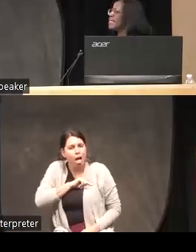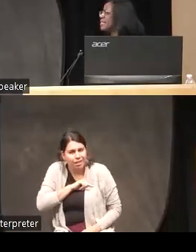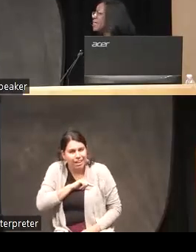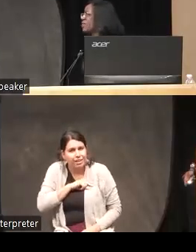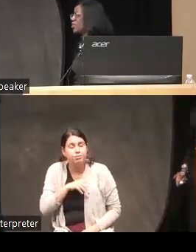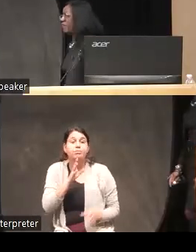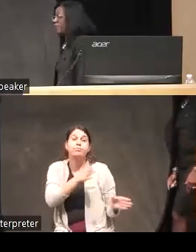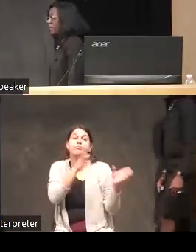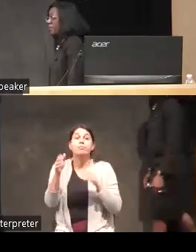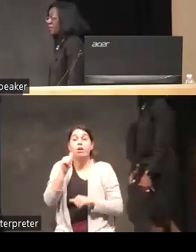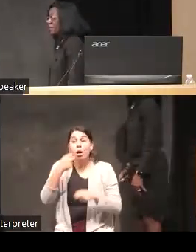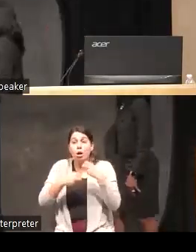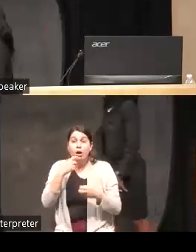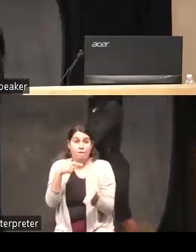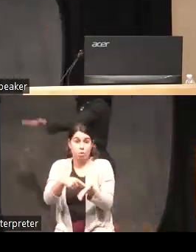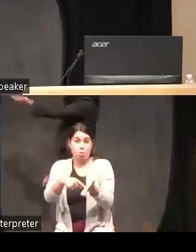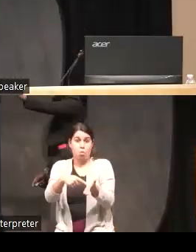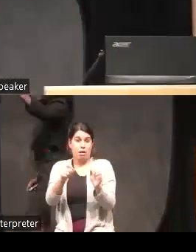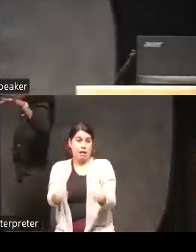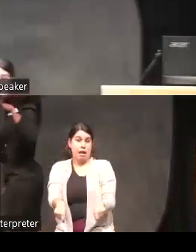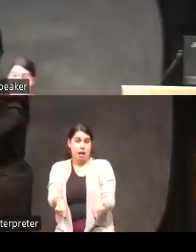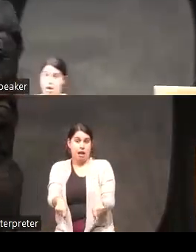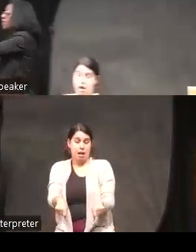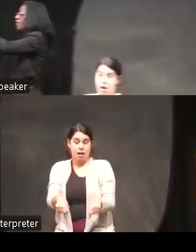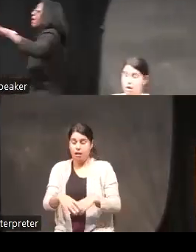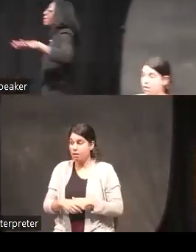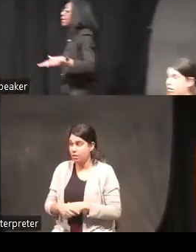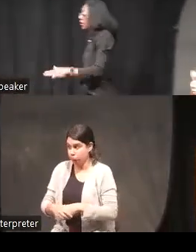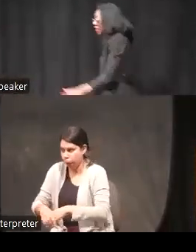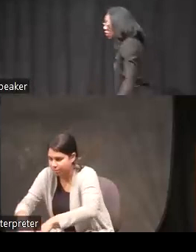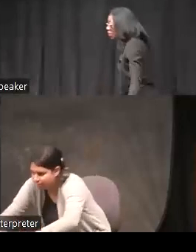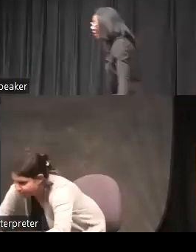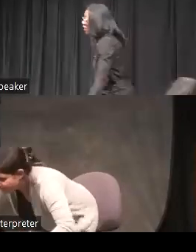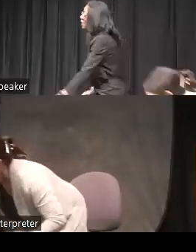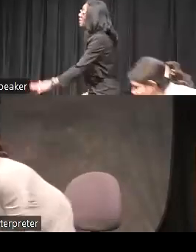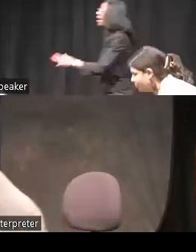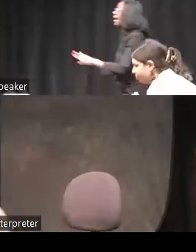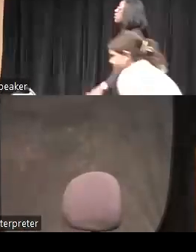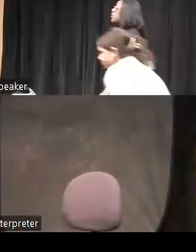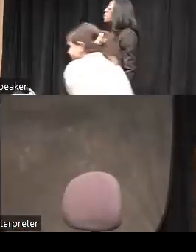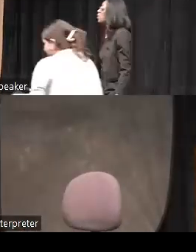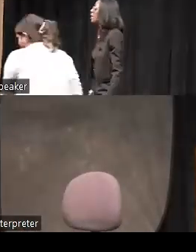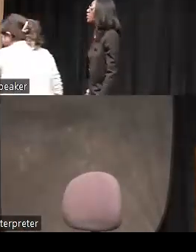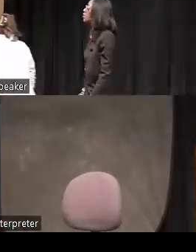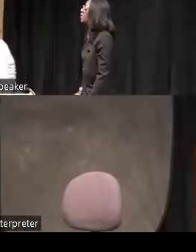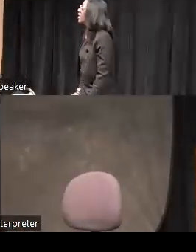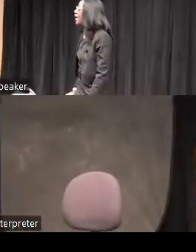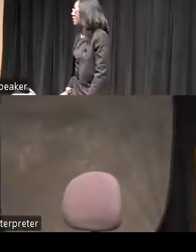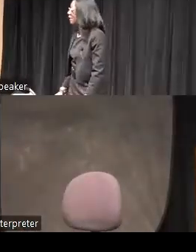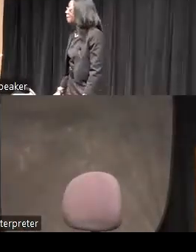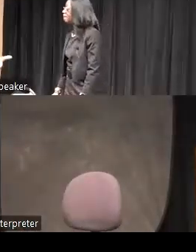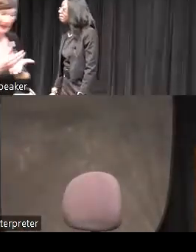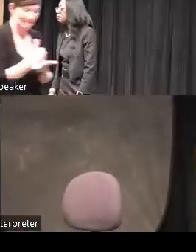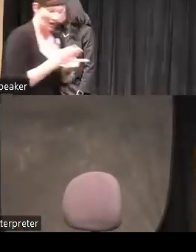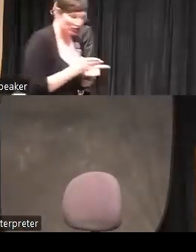affordability is another issue, right? So if you and your family look at your budget and decide how much of your budget you're actually spending on